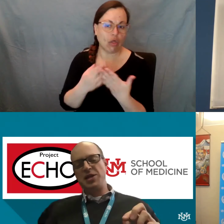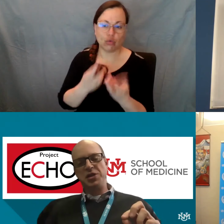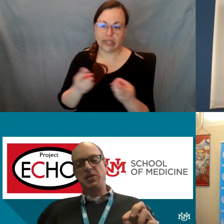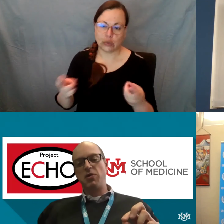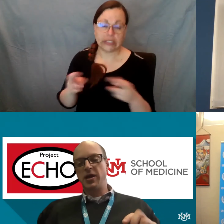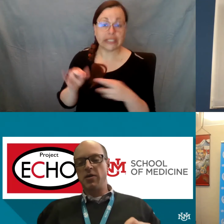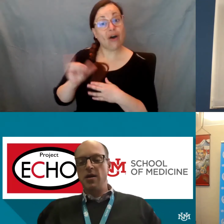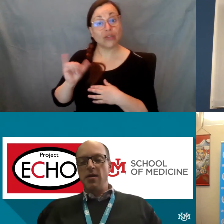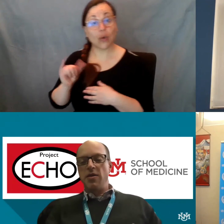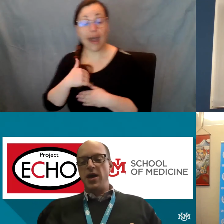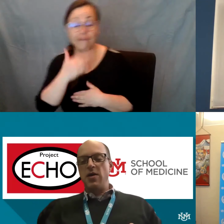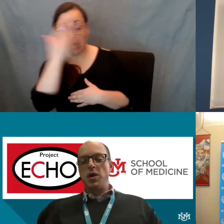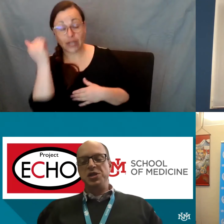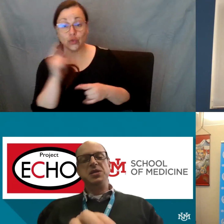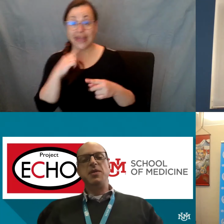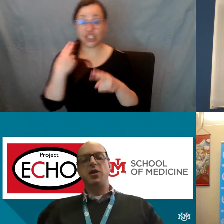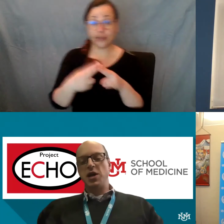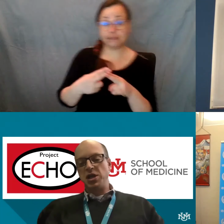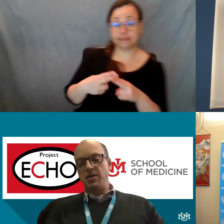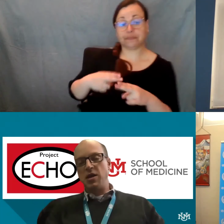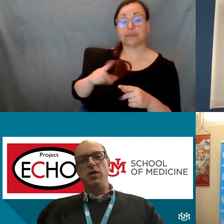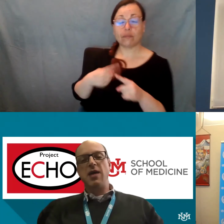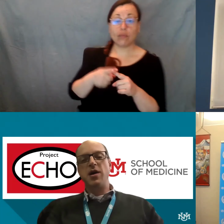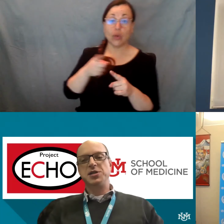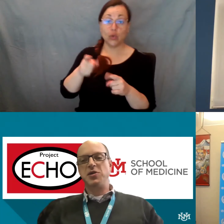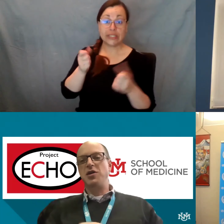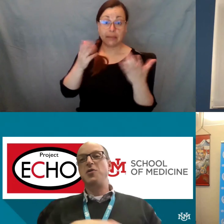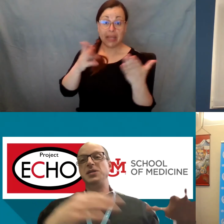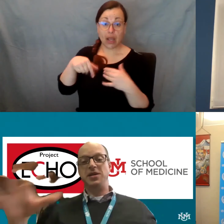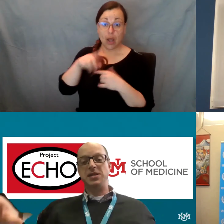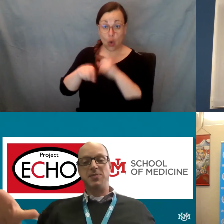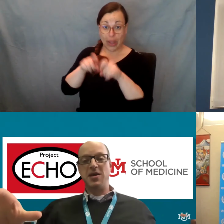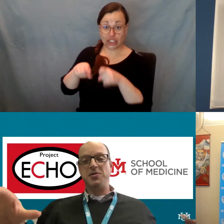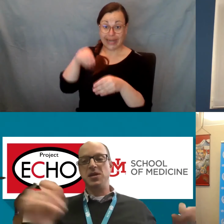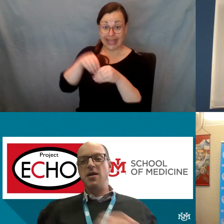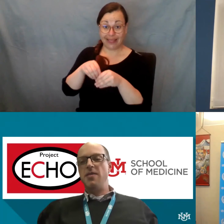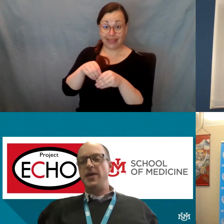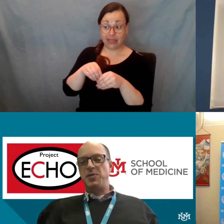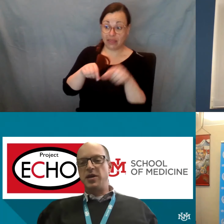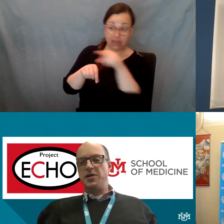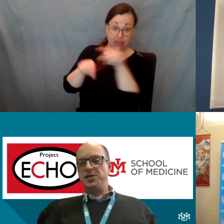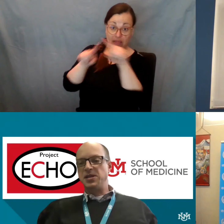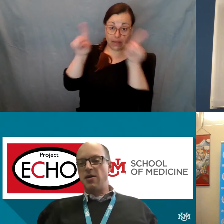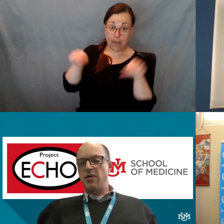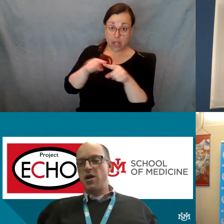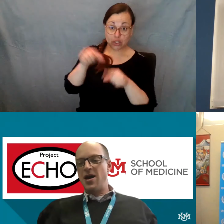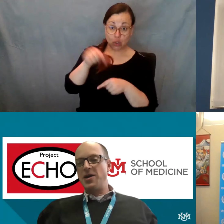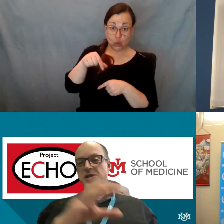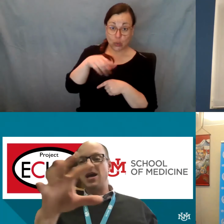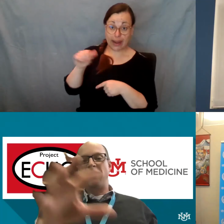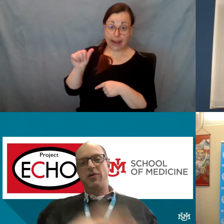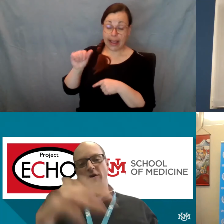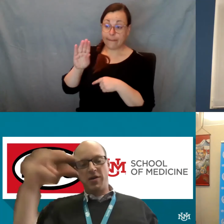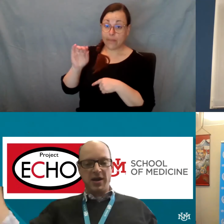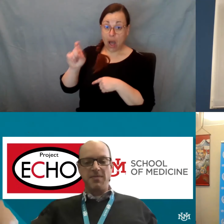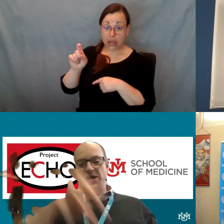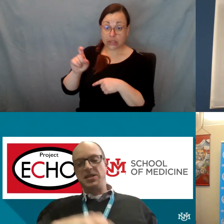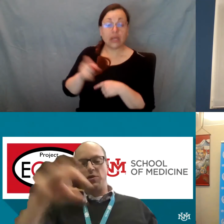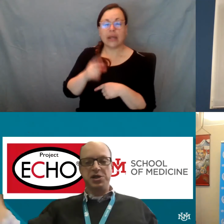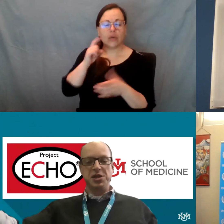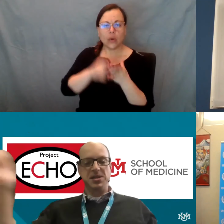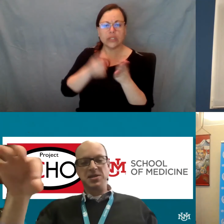mention this earlier, that once you submit a question in the Q&A box, you're gonna notice that it disappears. That's because our ECHO staff are cutting